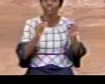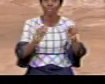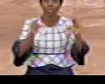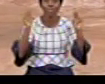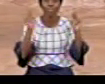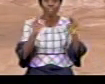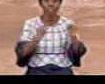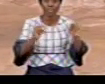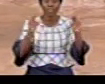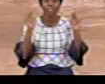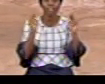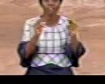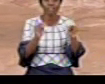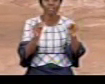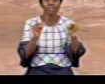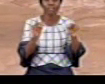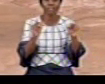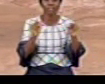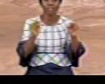No, no, no.